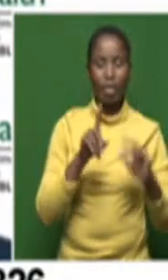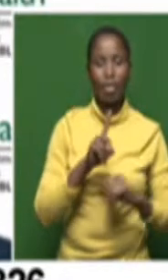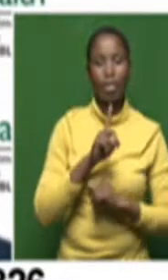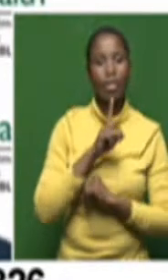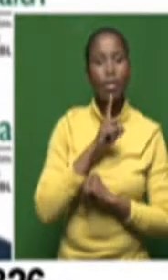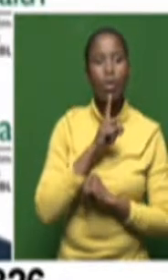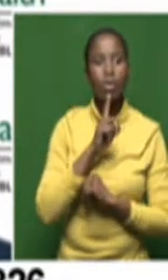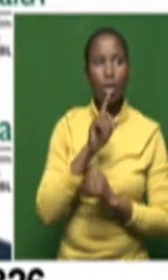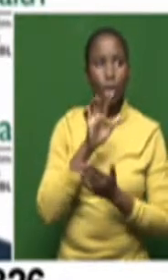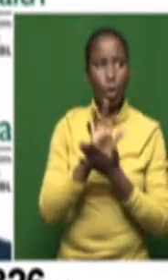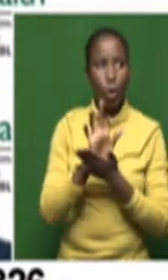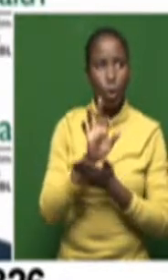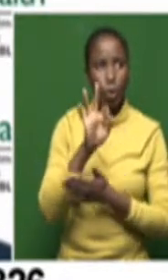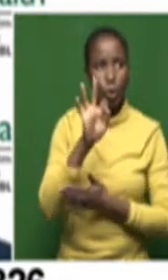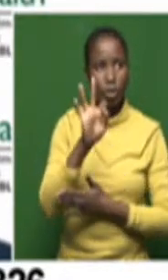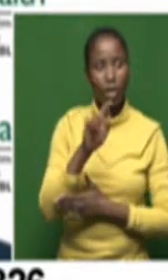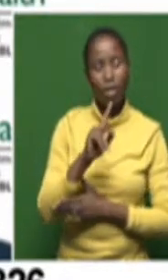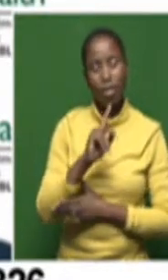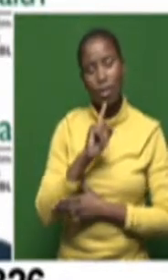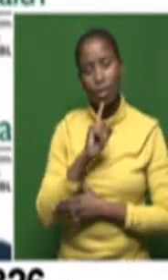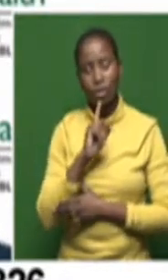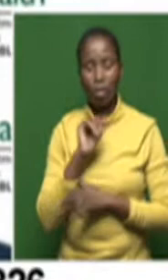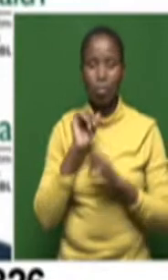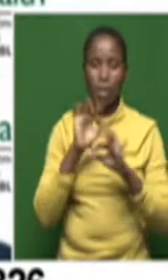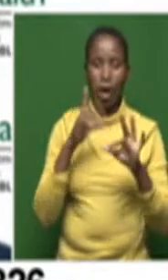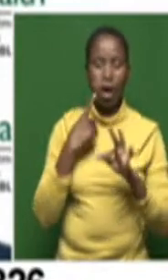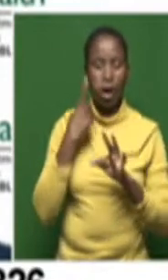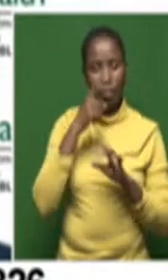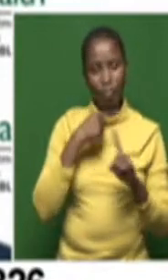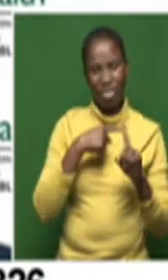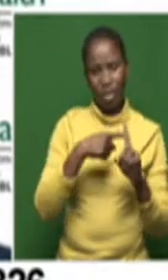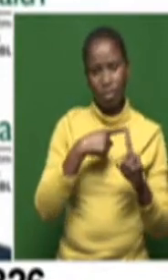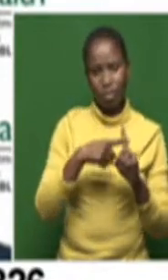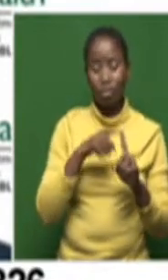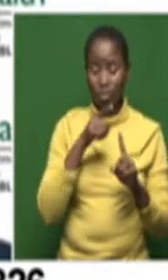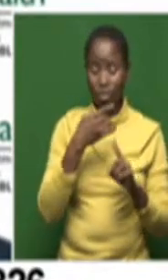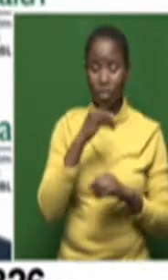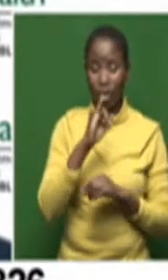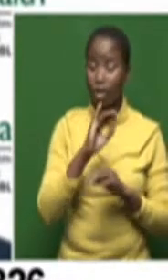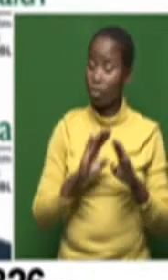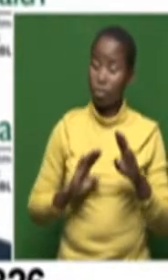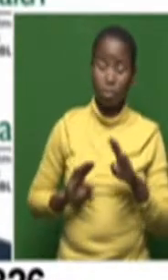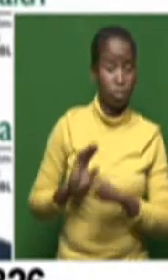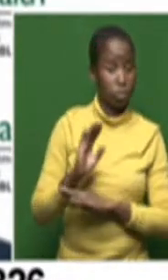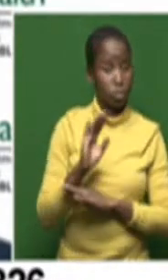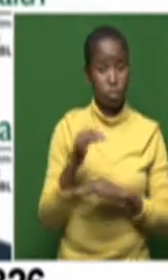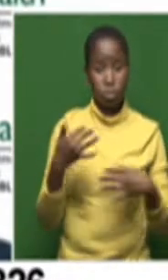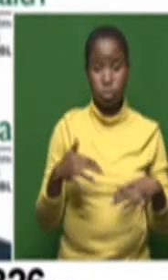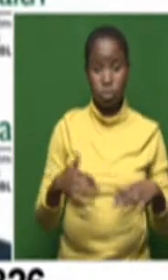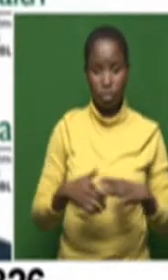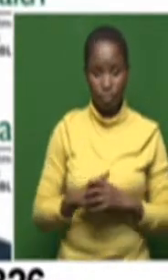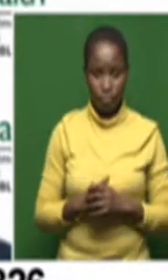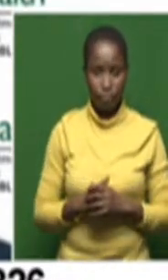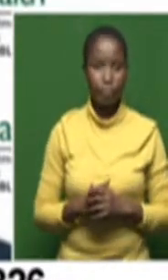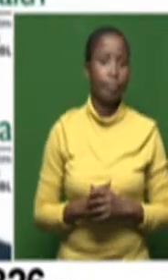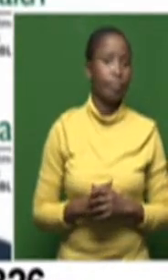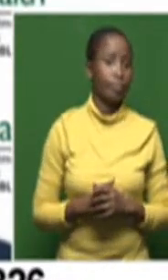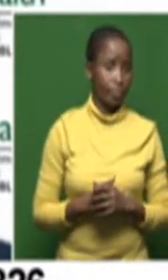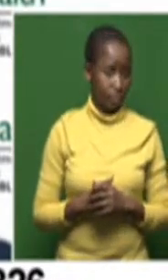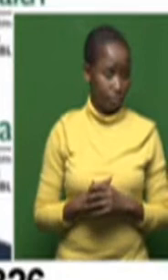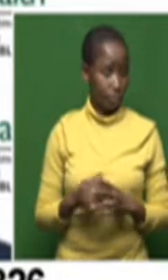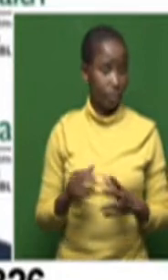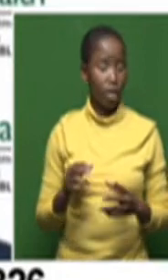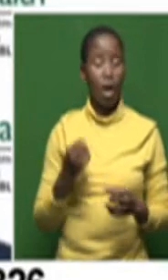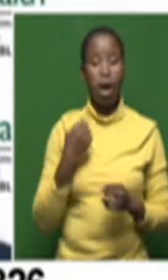and 13,000 positive cases a day, which is still very high, with an average positivity rate of